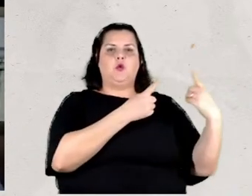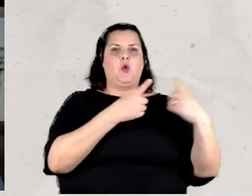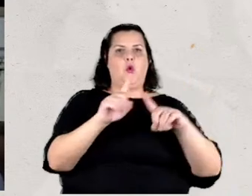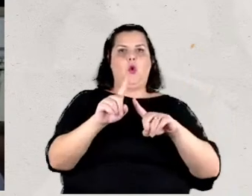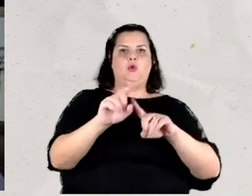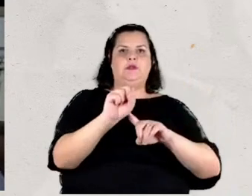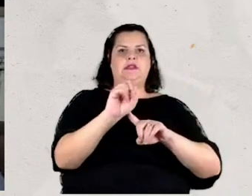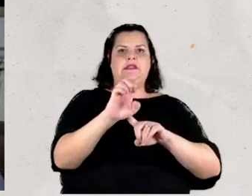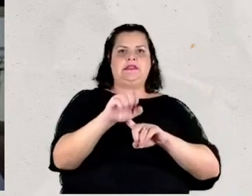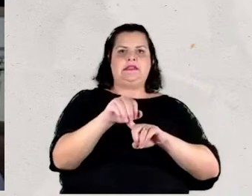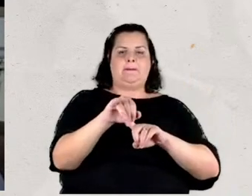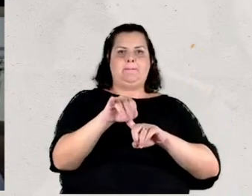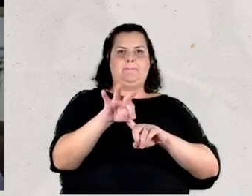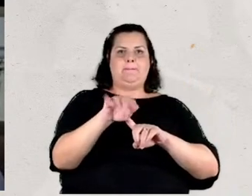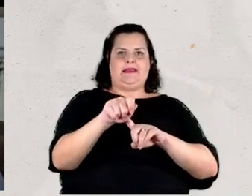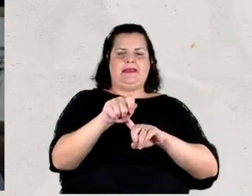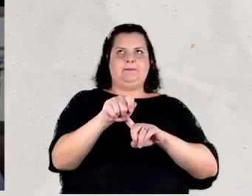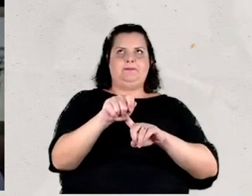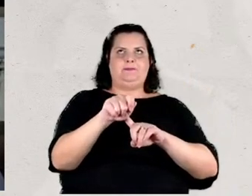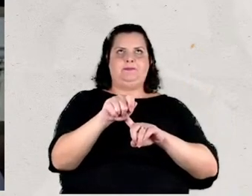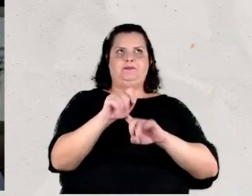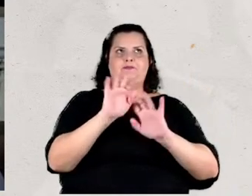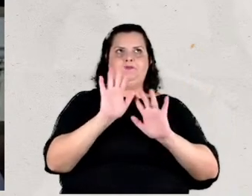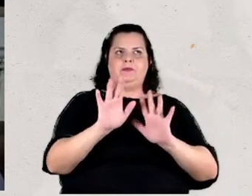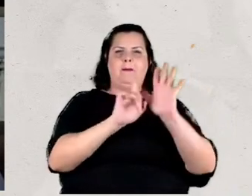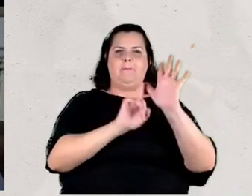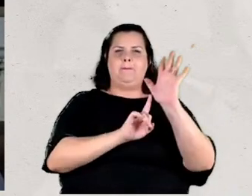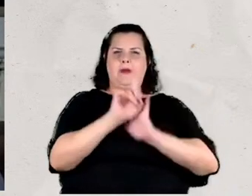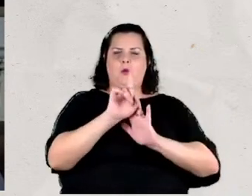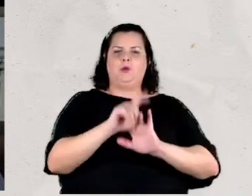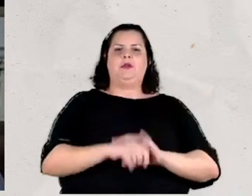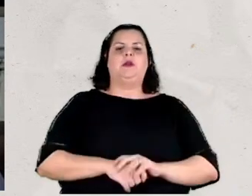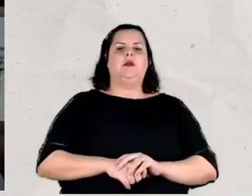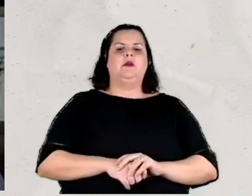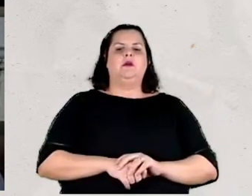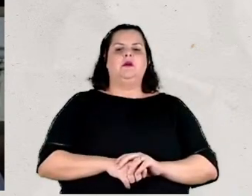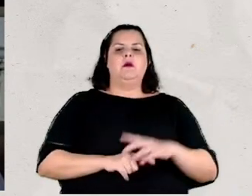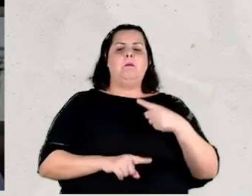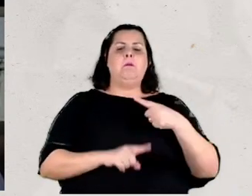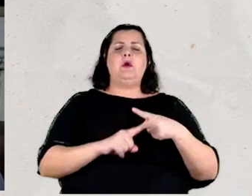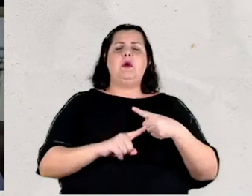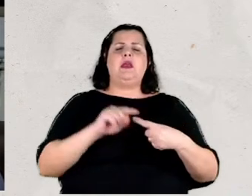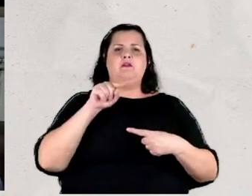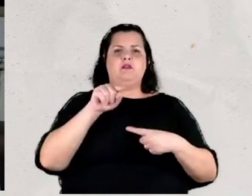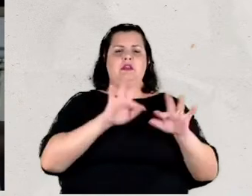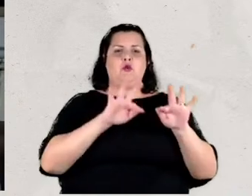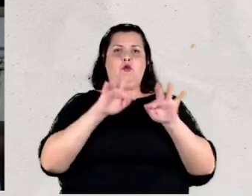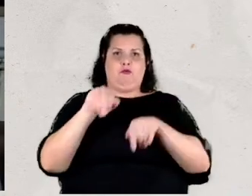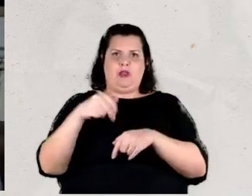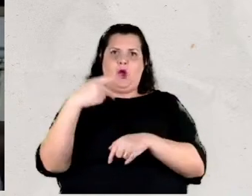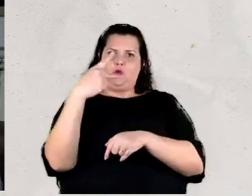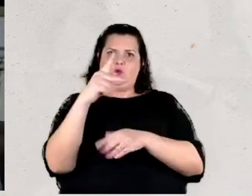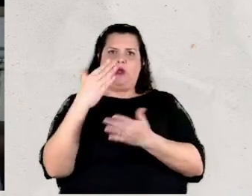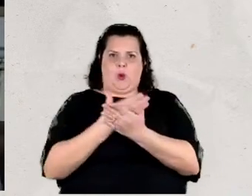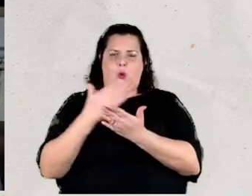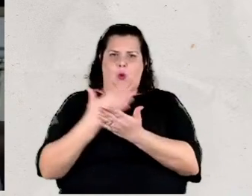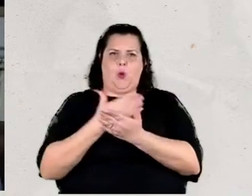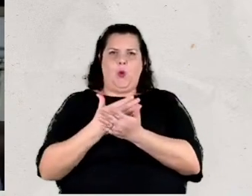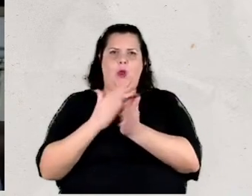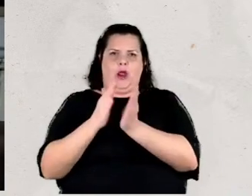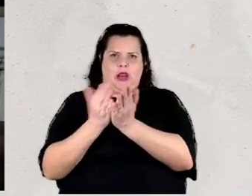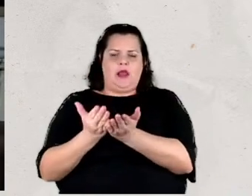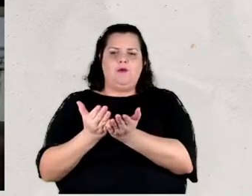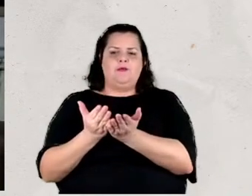que você decidiu colocar algumas cartas no final do livro de alguns membros